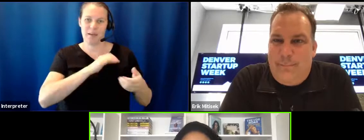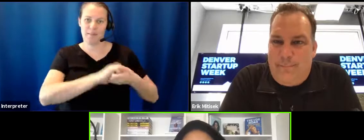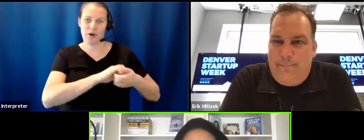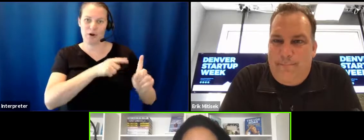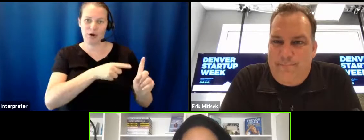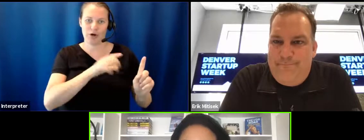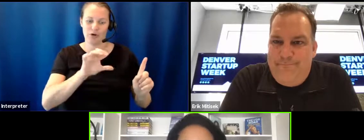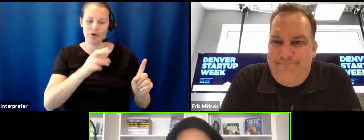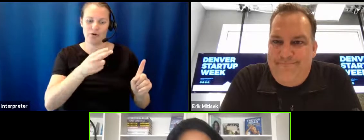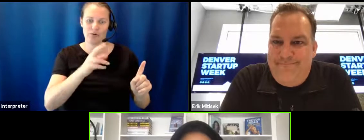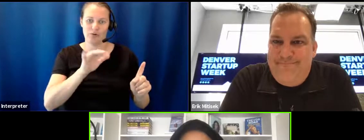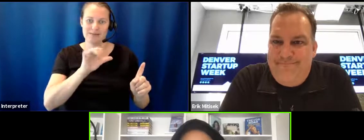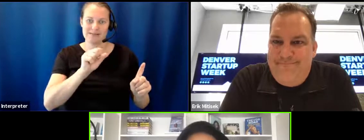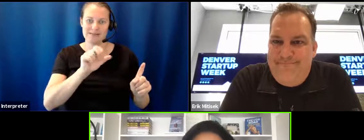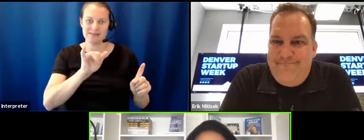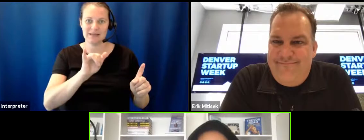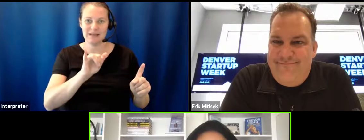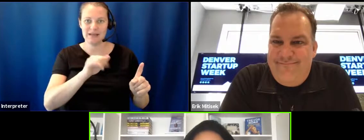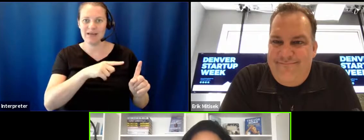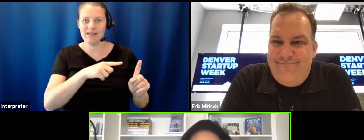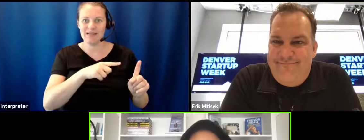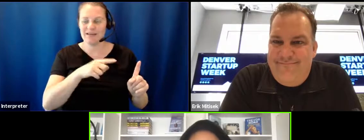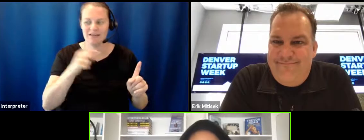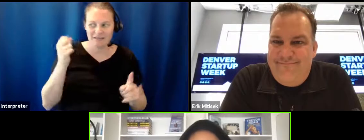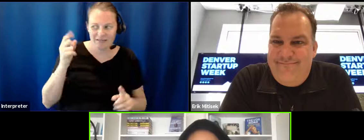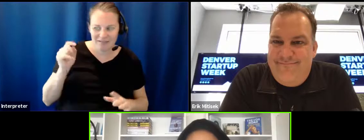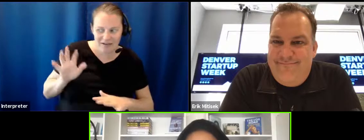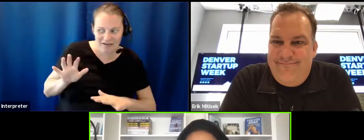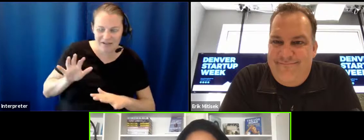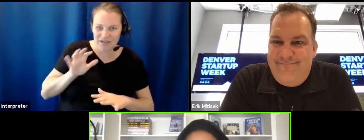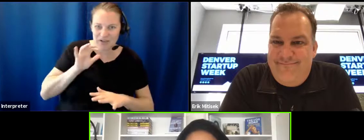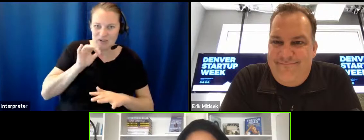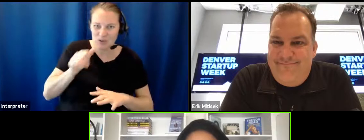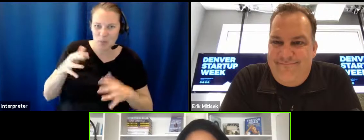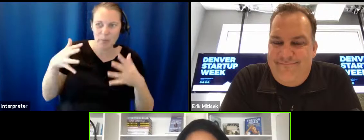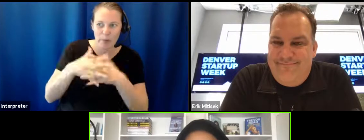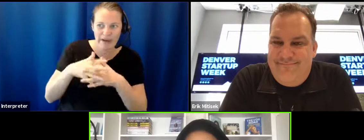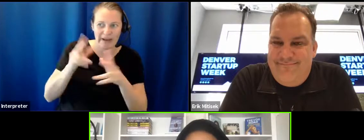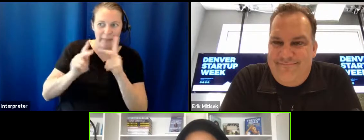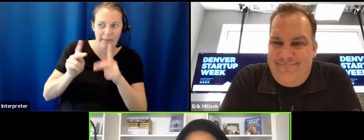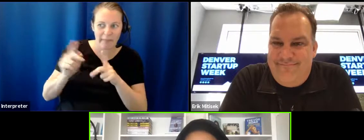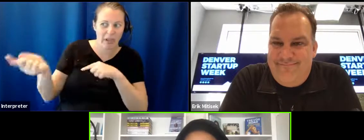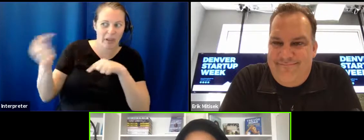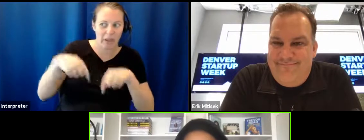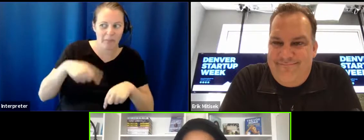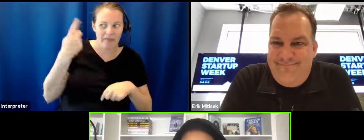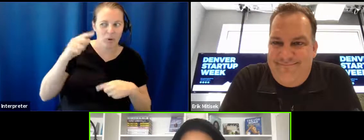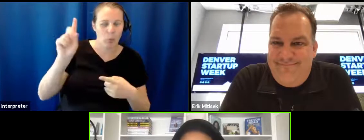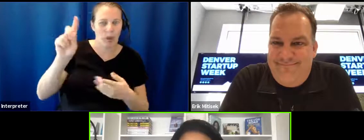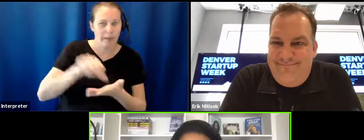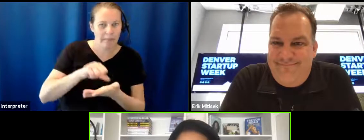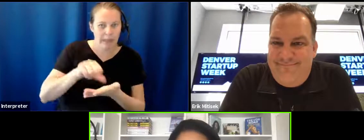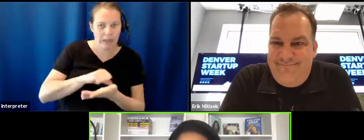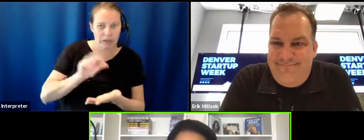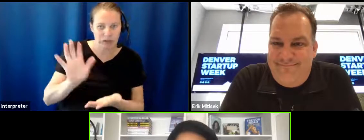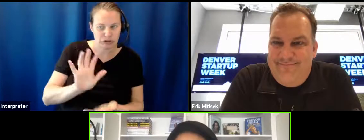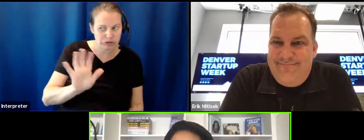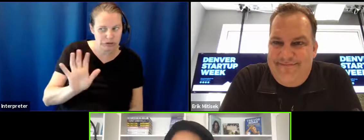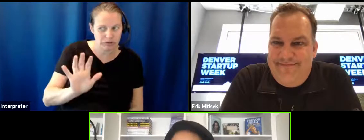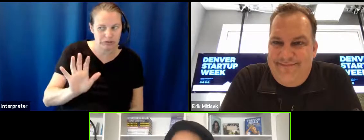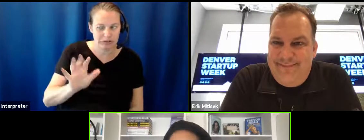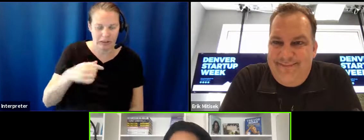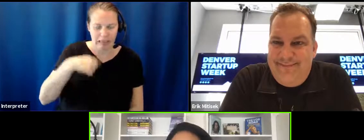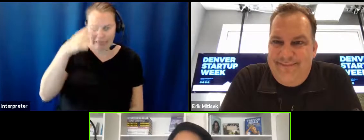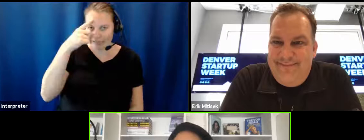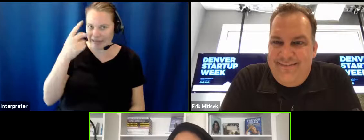Arlan, do you understand? They don't just send people across the country pregnant for like a page in Fast Company. Do you understand that? There's probably